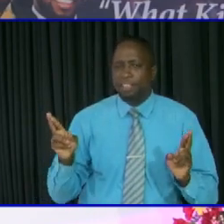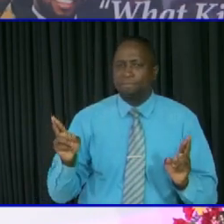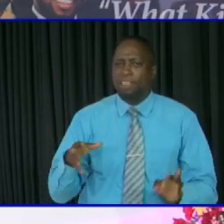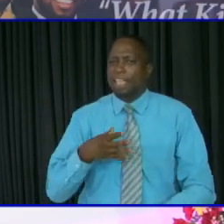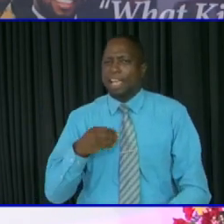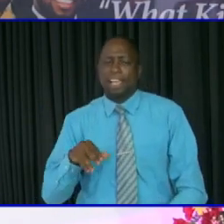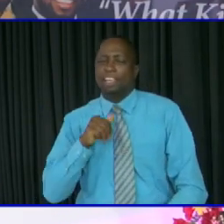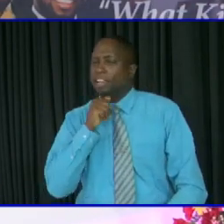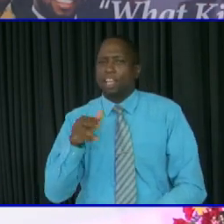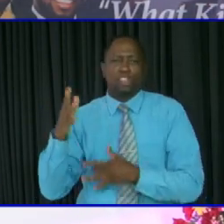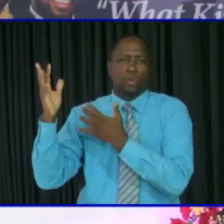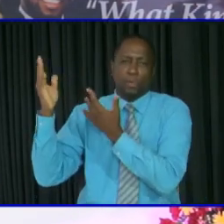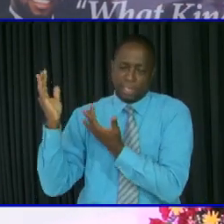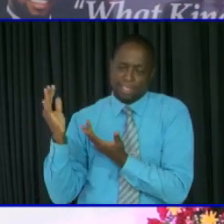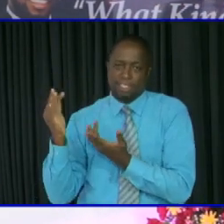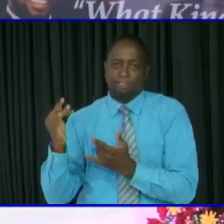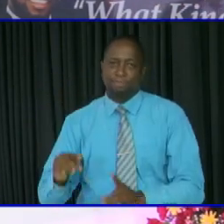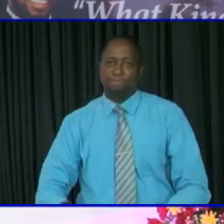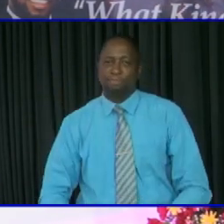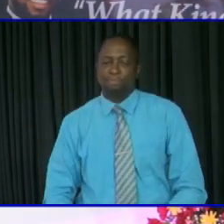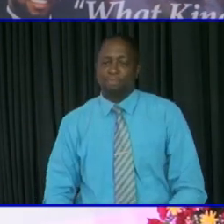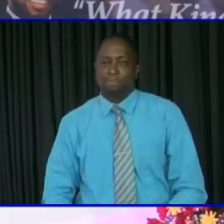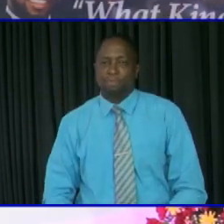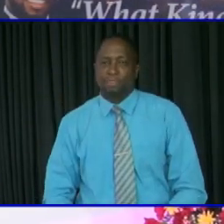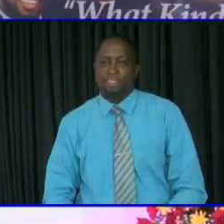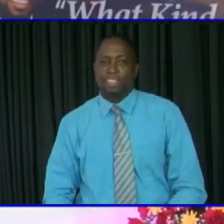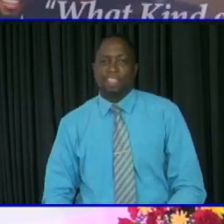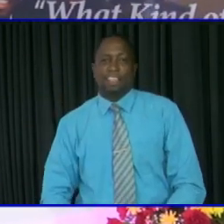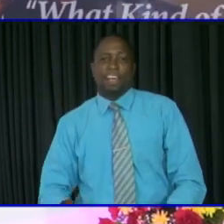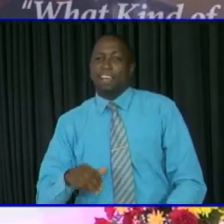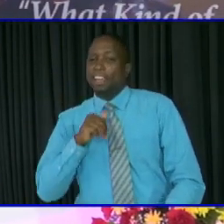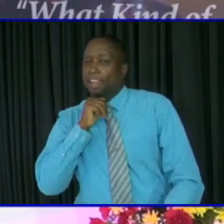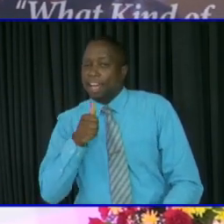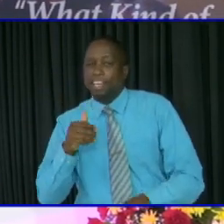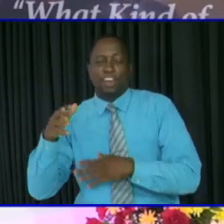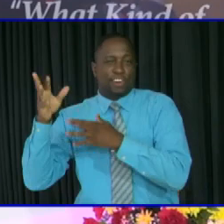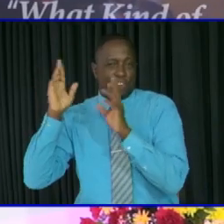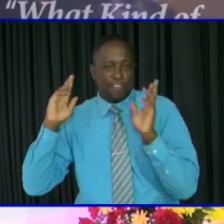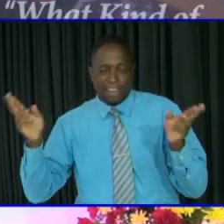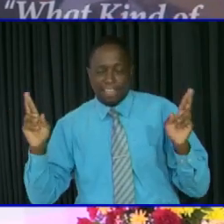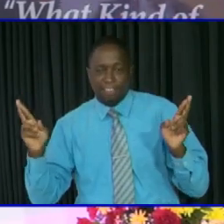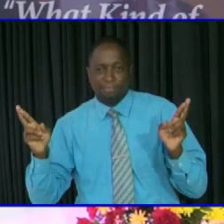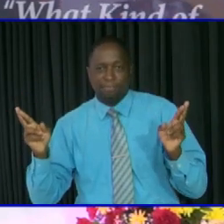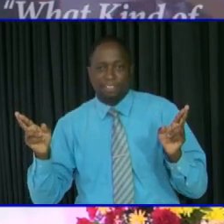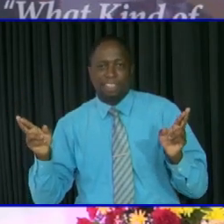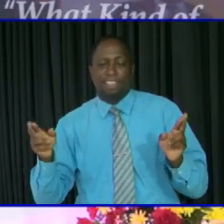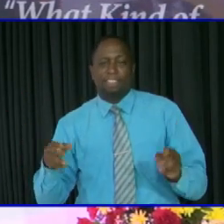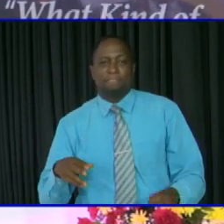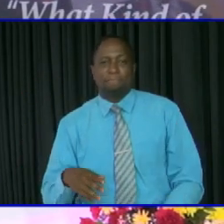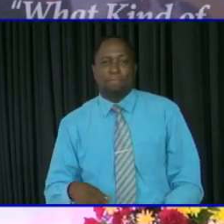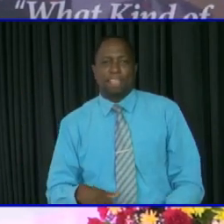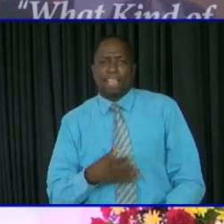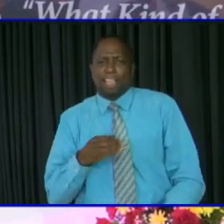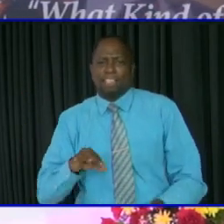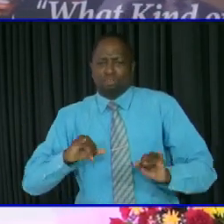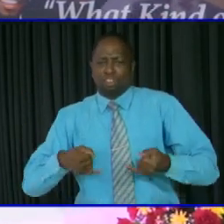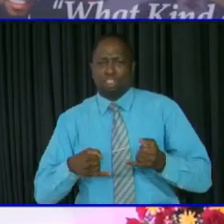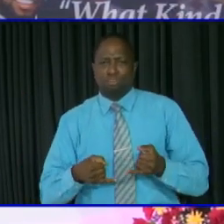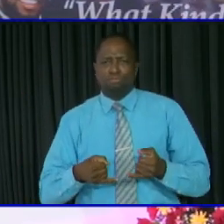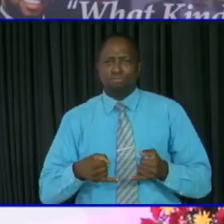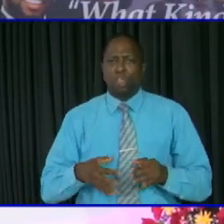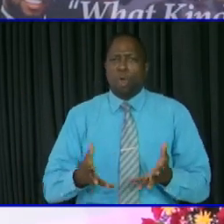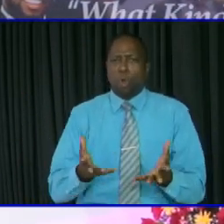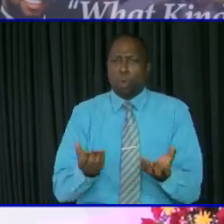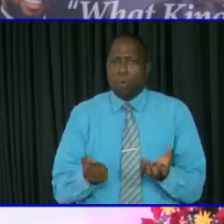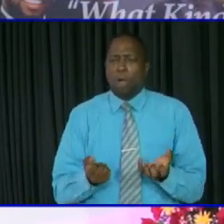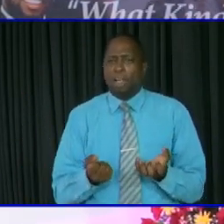not waiting. Are you hearing me? So they're not ready, and they're just seeking to get an opportunity to give